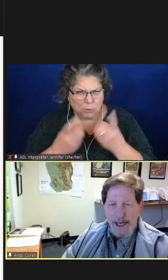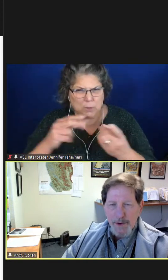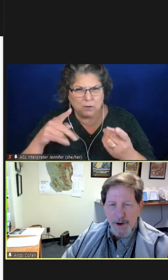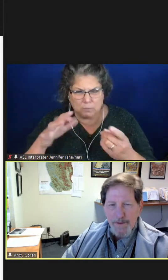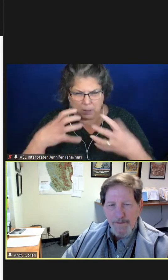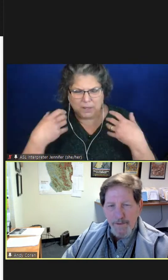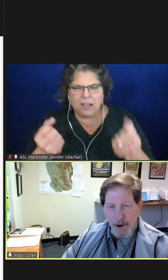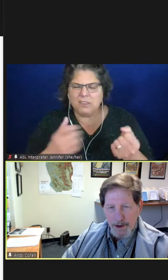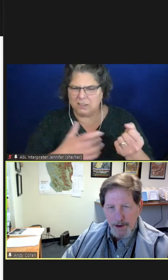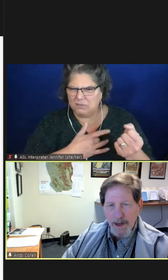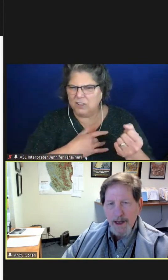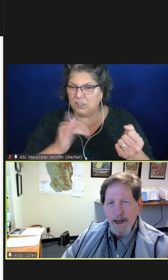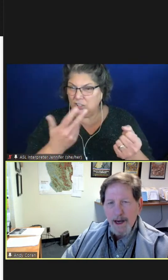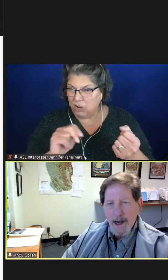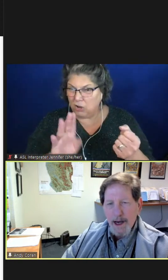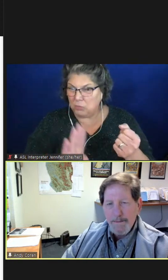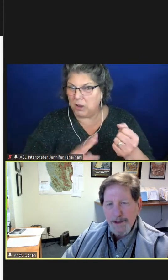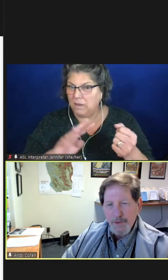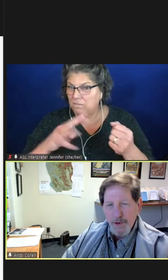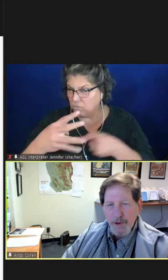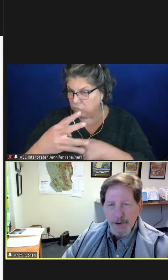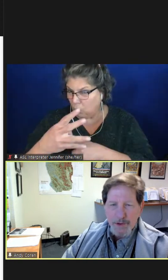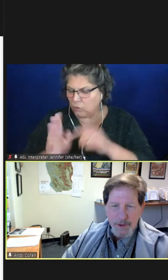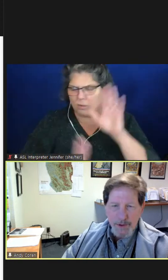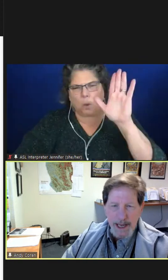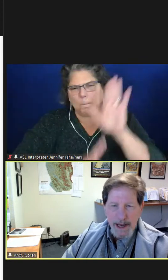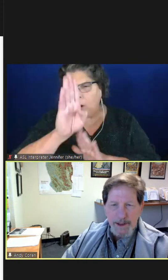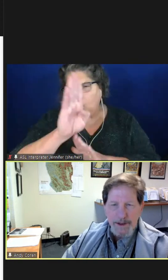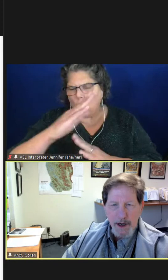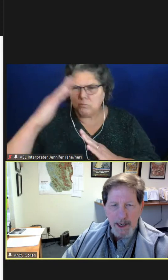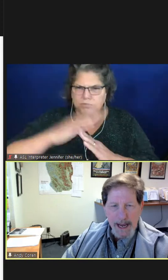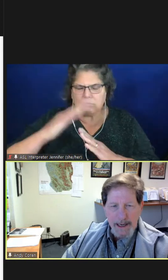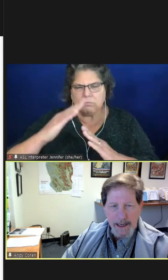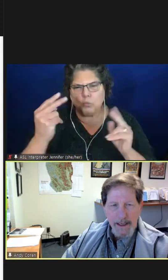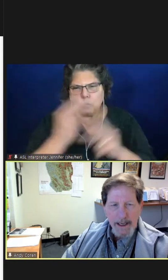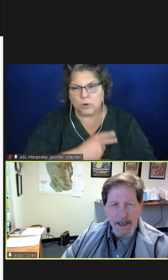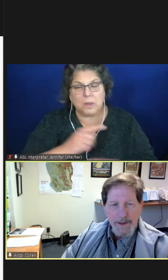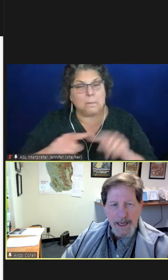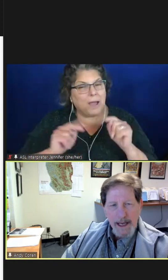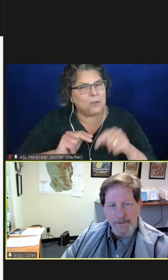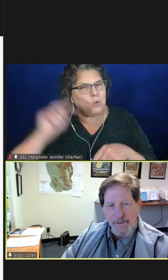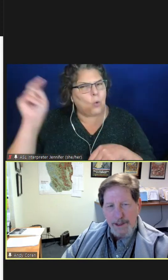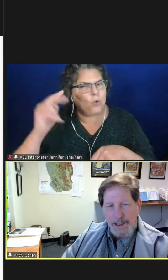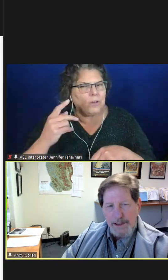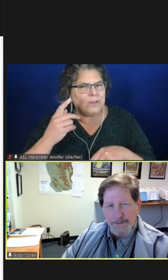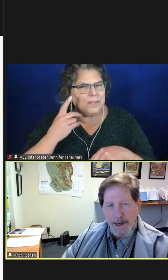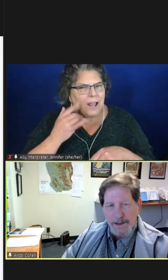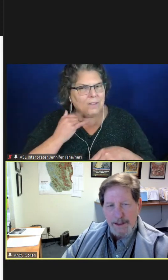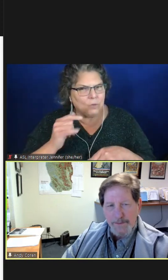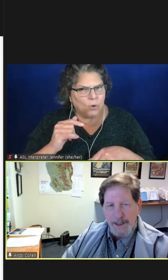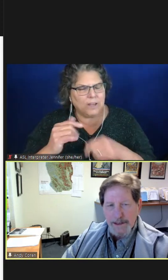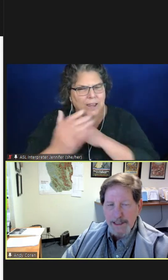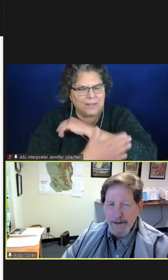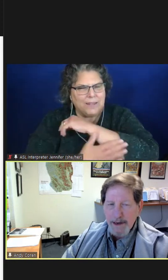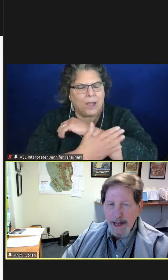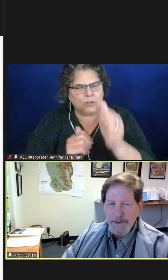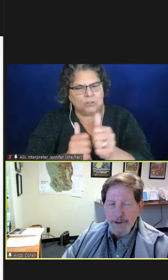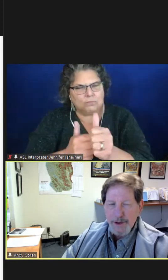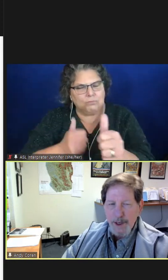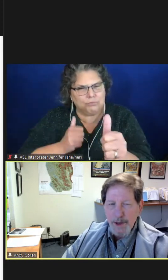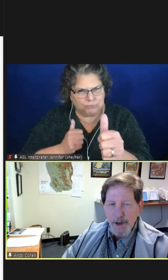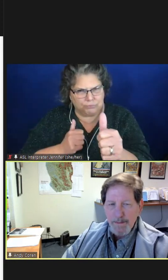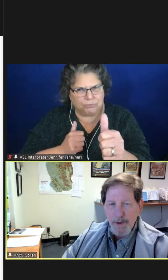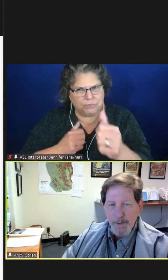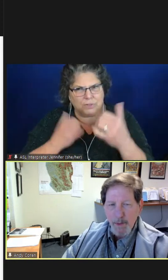in January 4th, but the rural northern counties are lagging. The California test positivity is down now